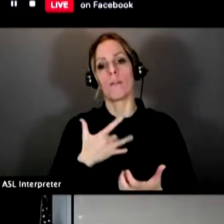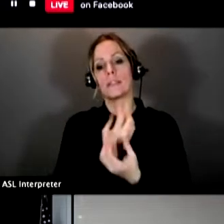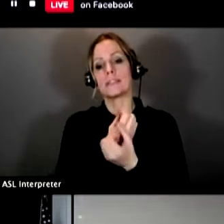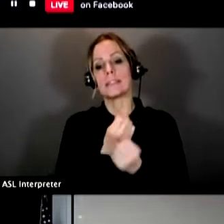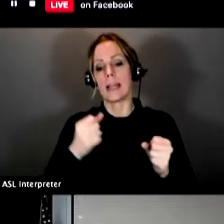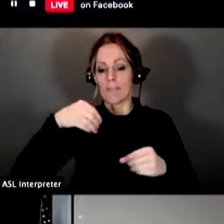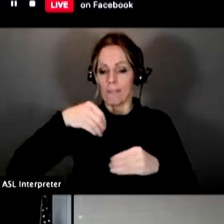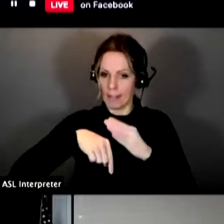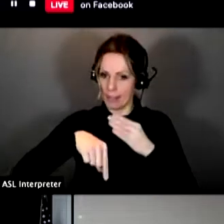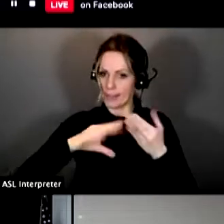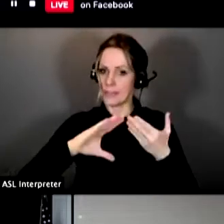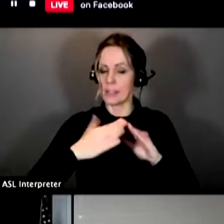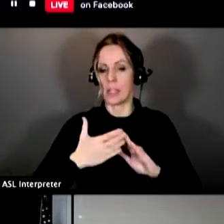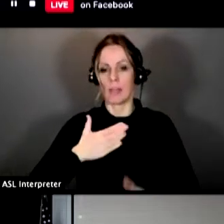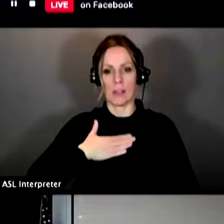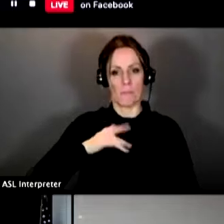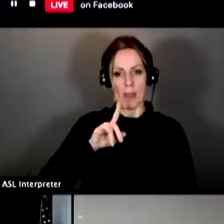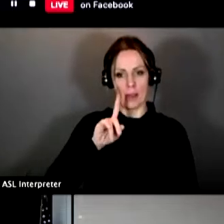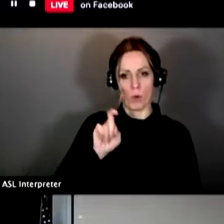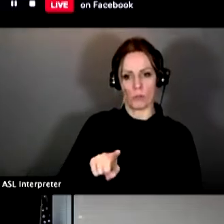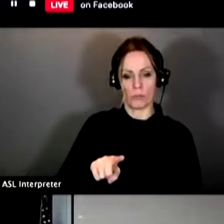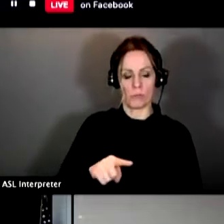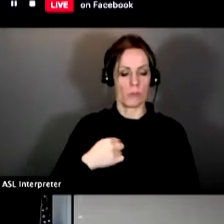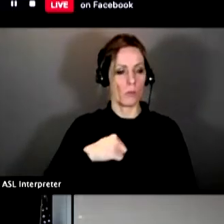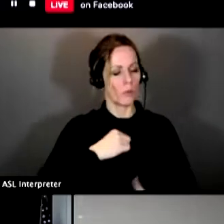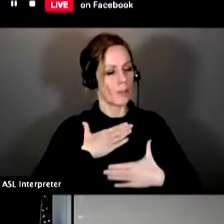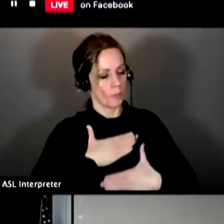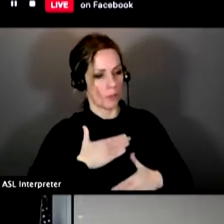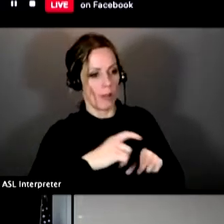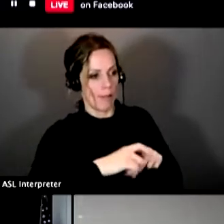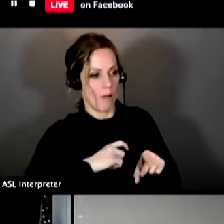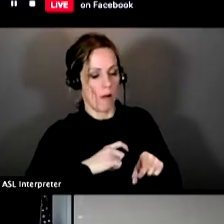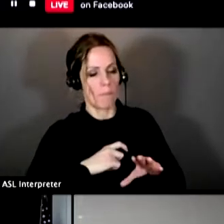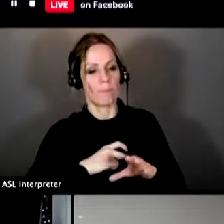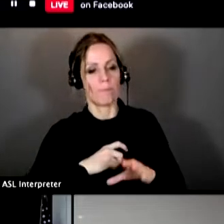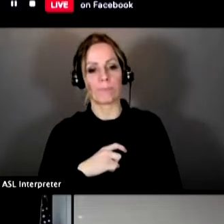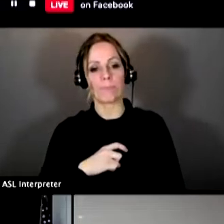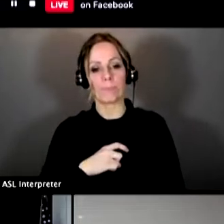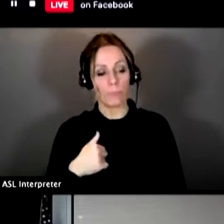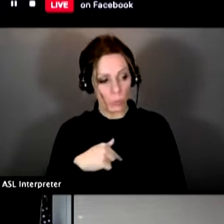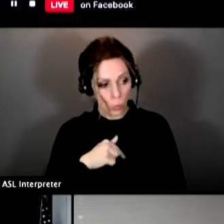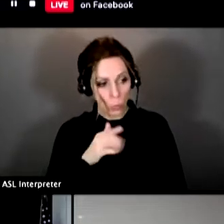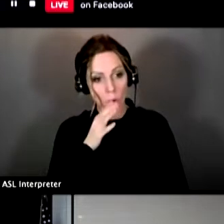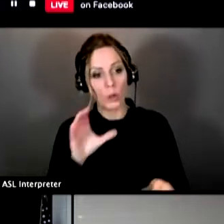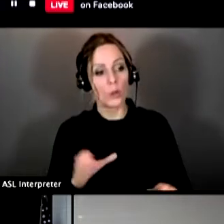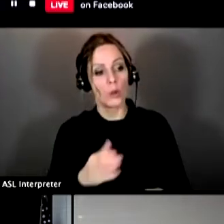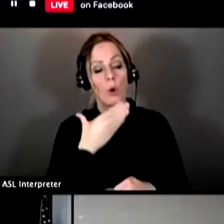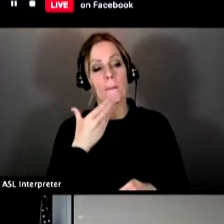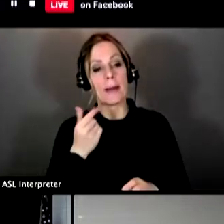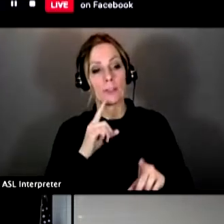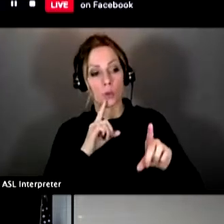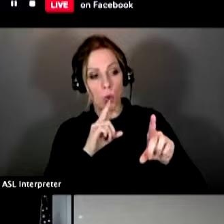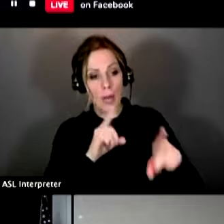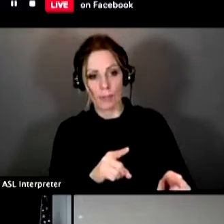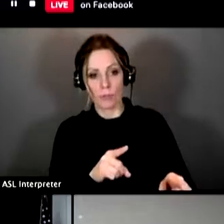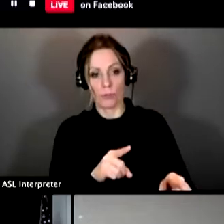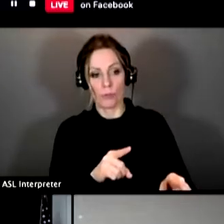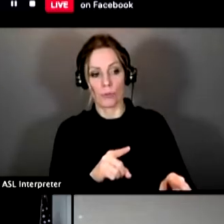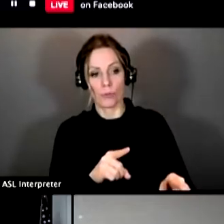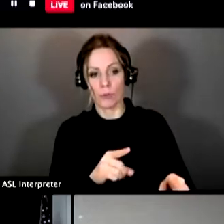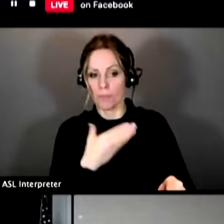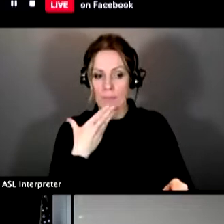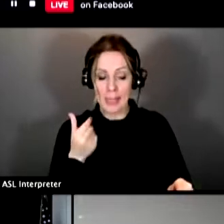really appreciate you calling. And as I mentioned at the top of the hour, we will do our best to get questions answered as best we